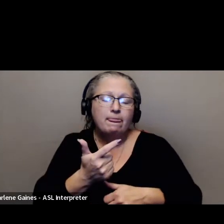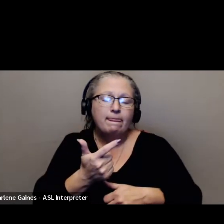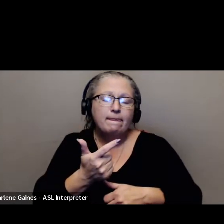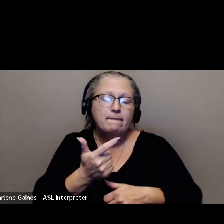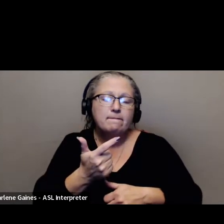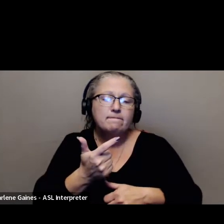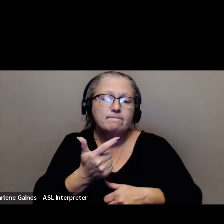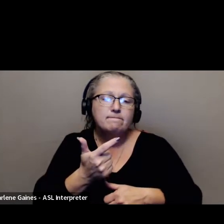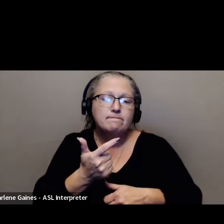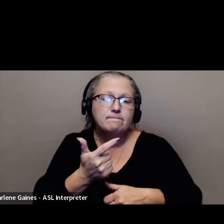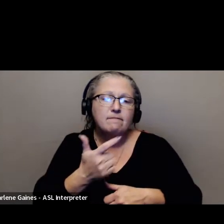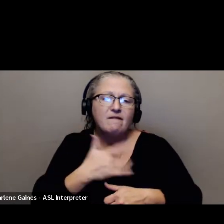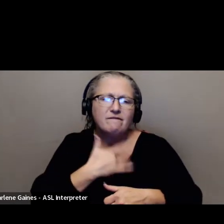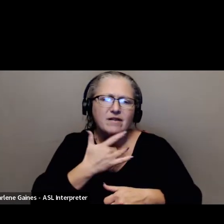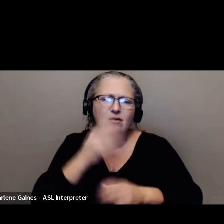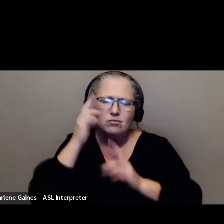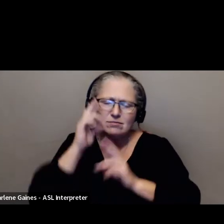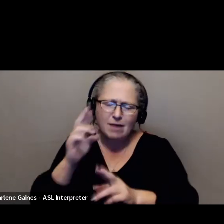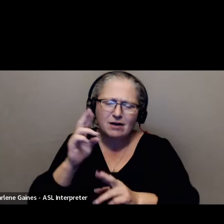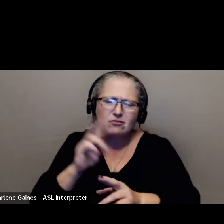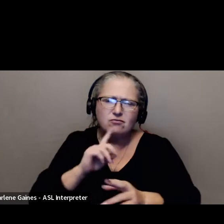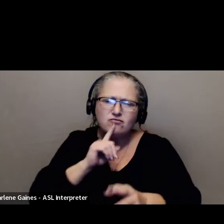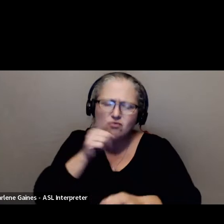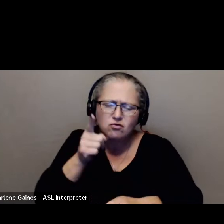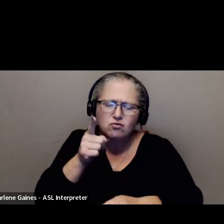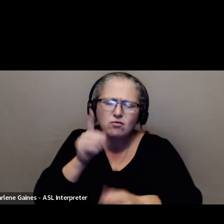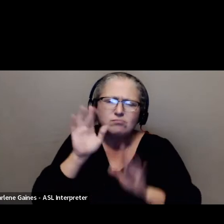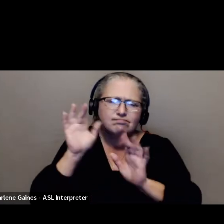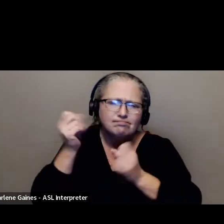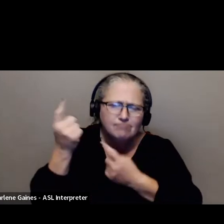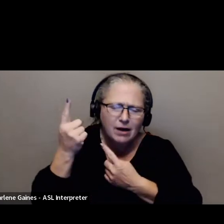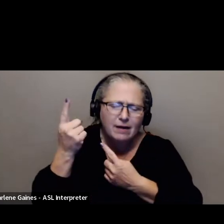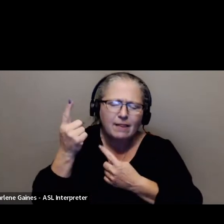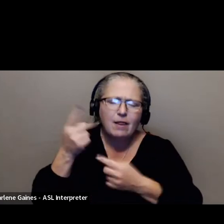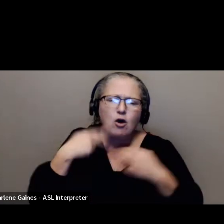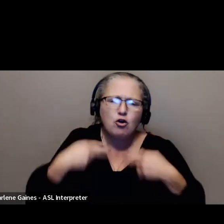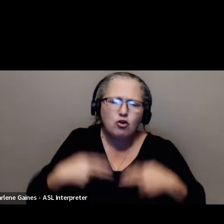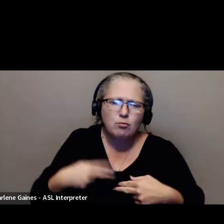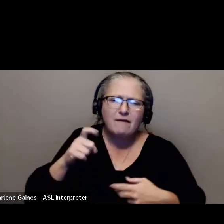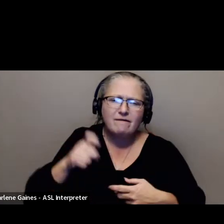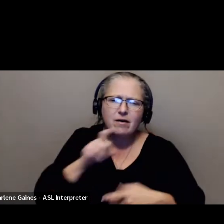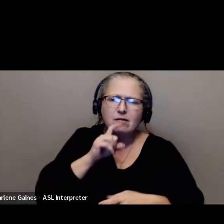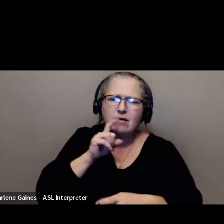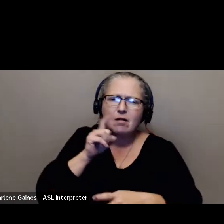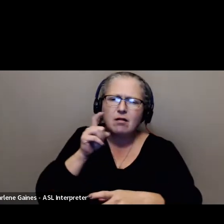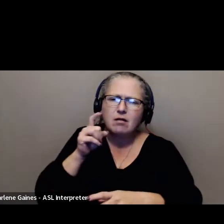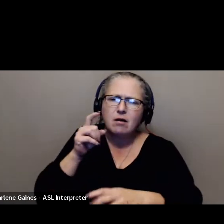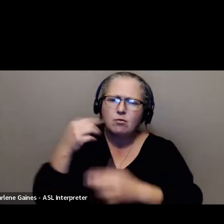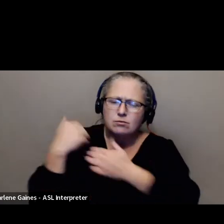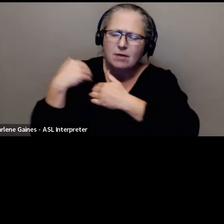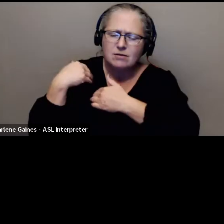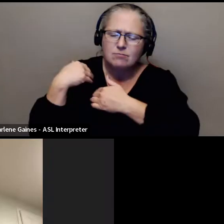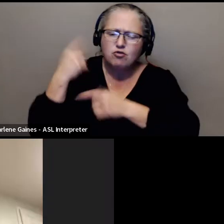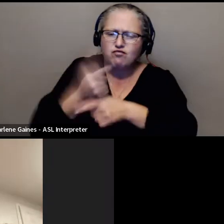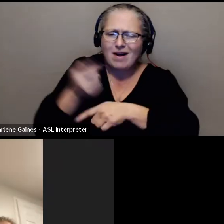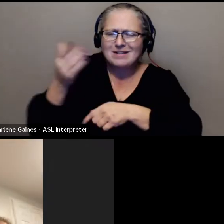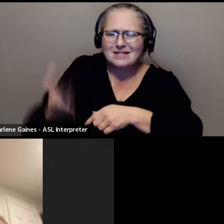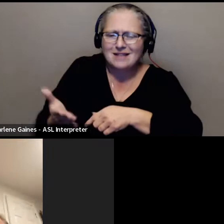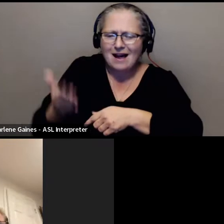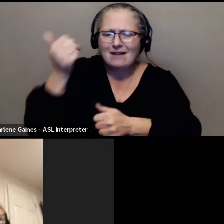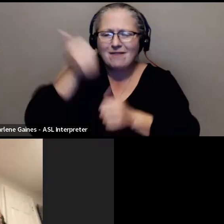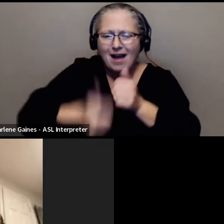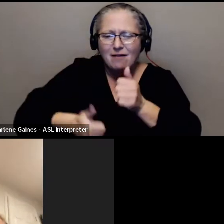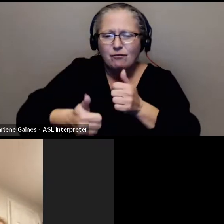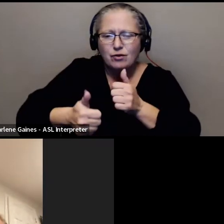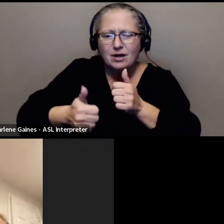be truly authentic, respectful, empathetic humans, and to always feel obligation to be on the right side of